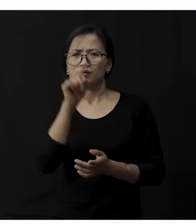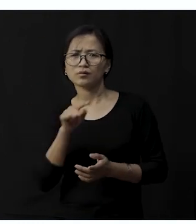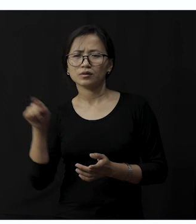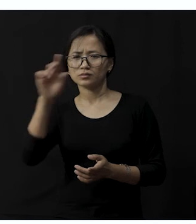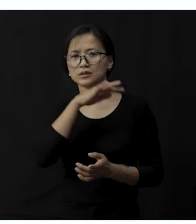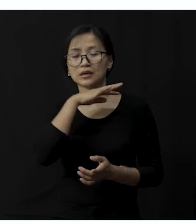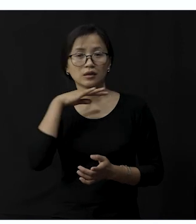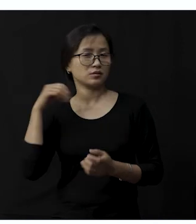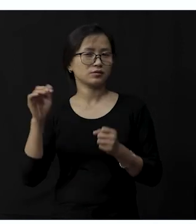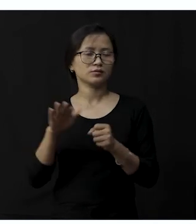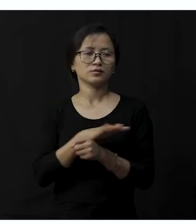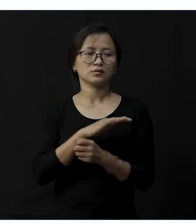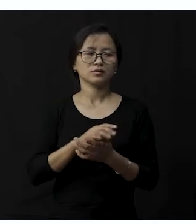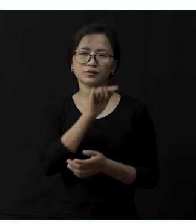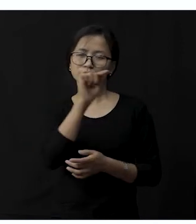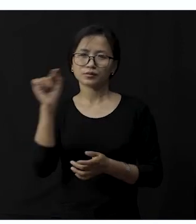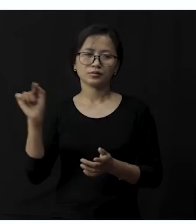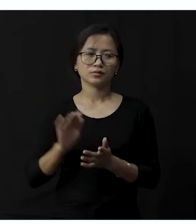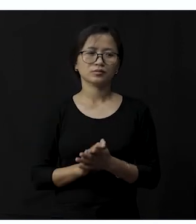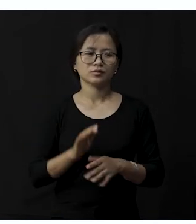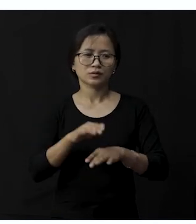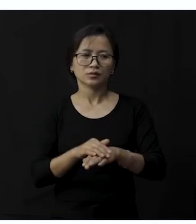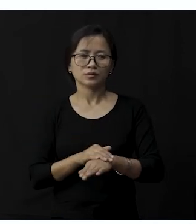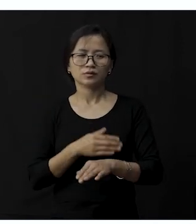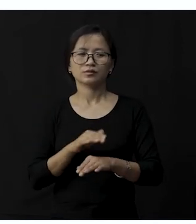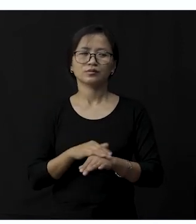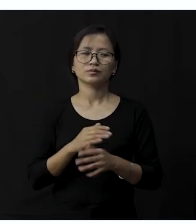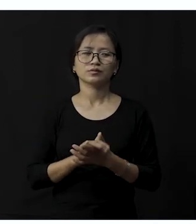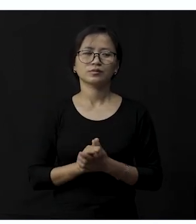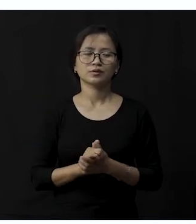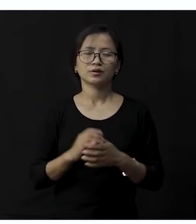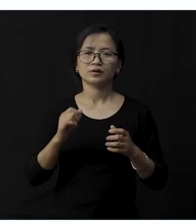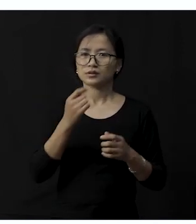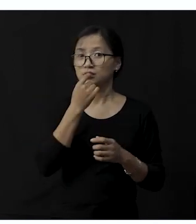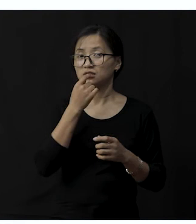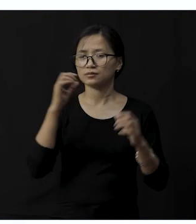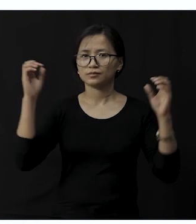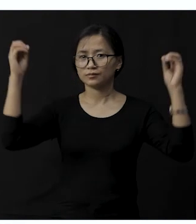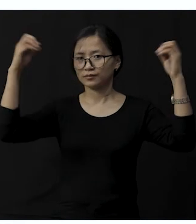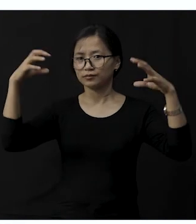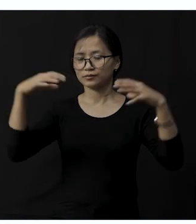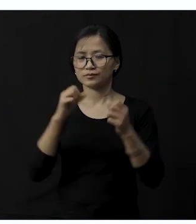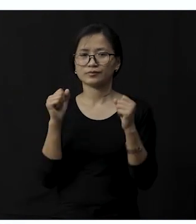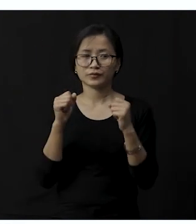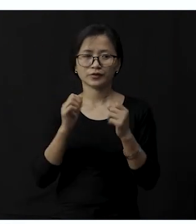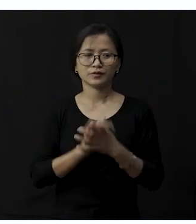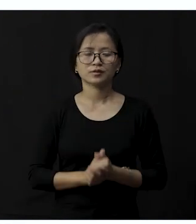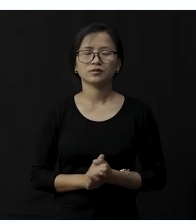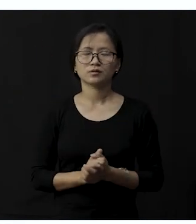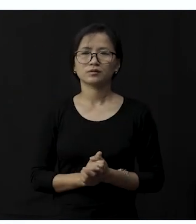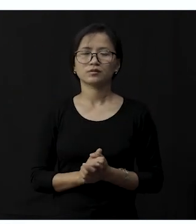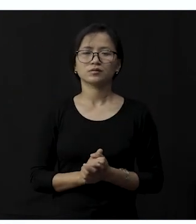round, colorful, straight, slow, freezing. And I see the